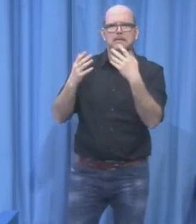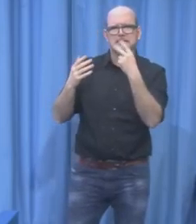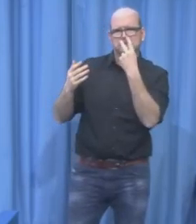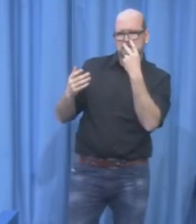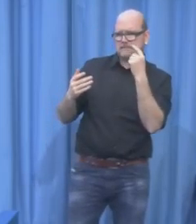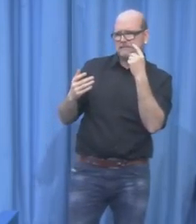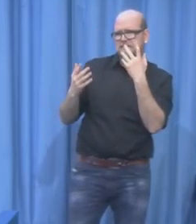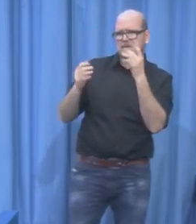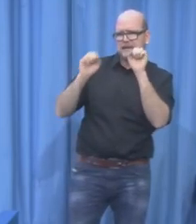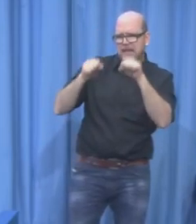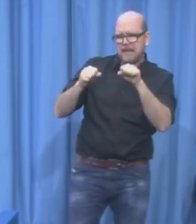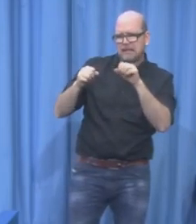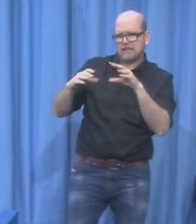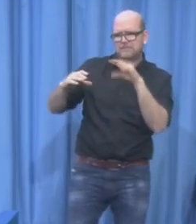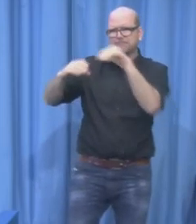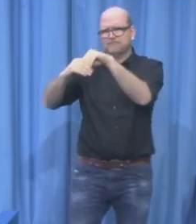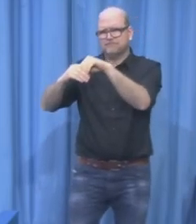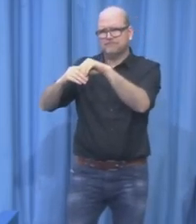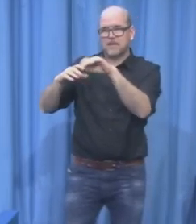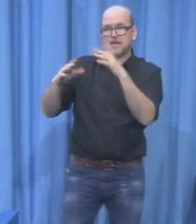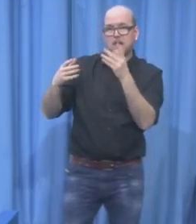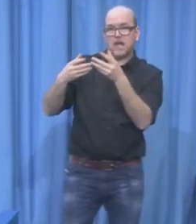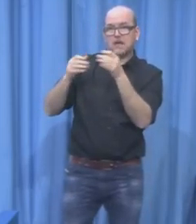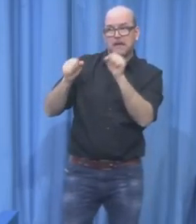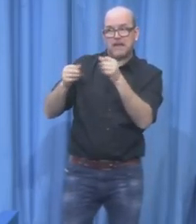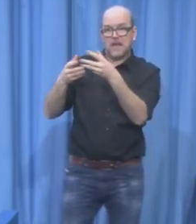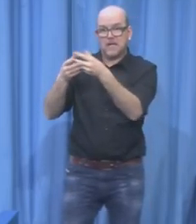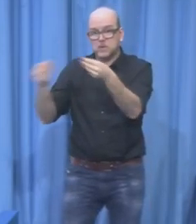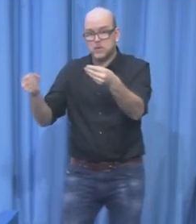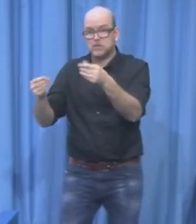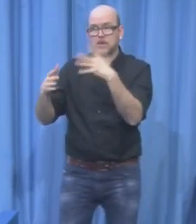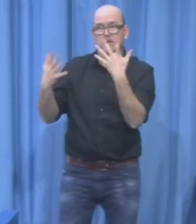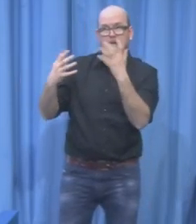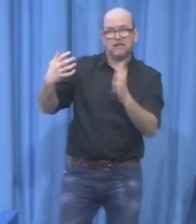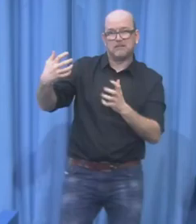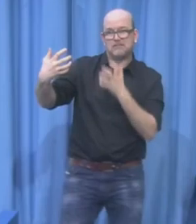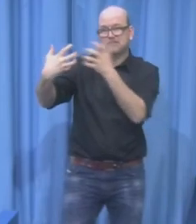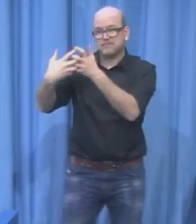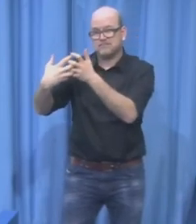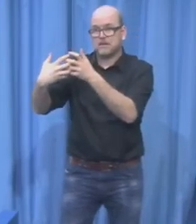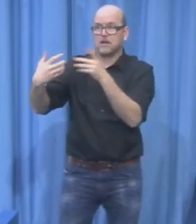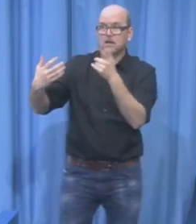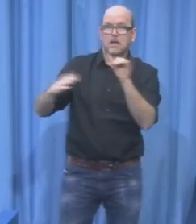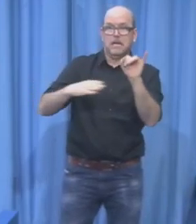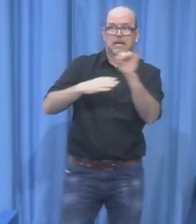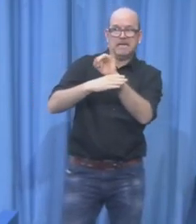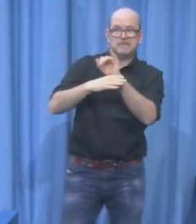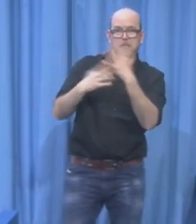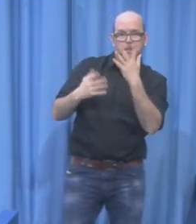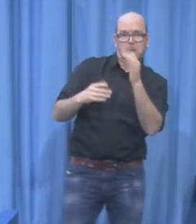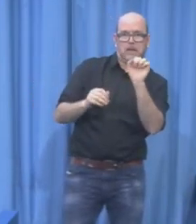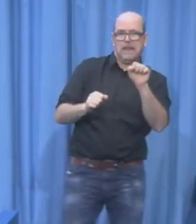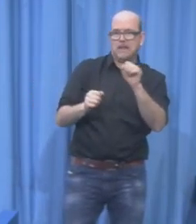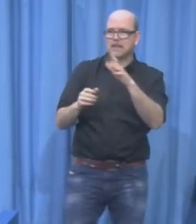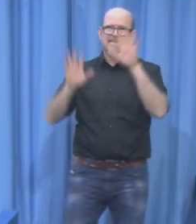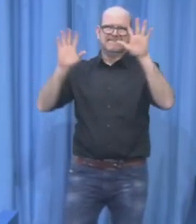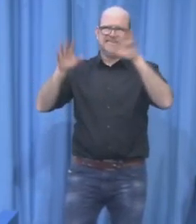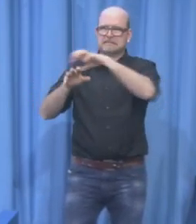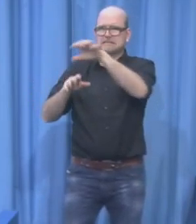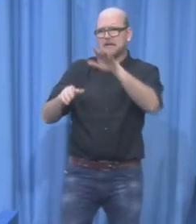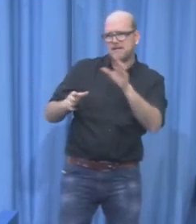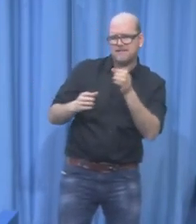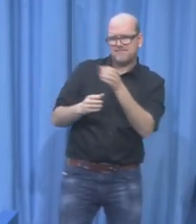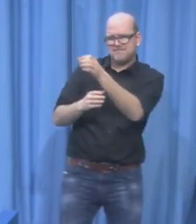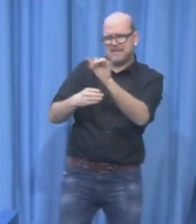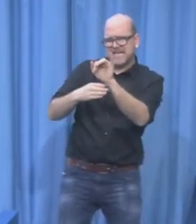to how would this work in a little hospital in little old Ireland on the edge of Europe, when this is coming from big, huge Cincinnati in